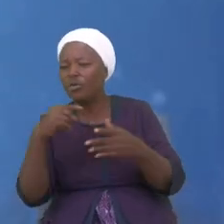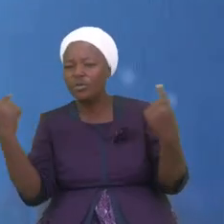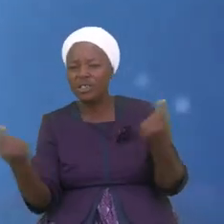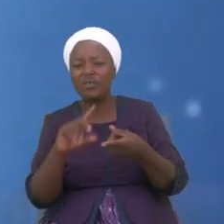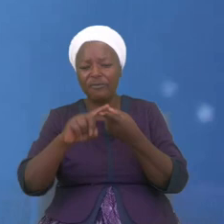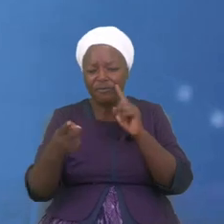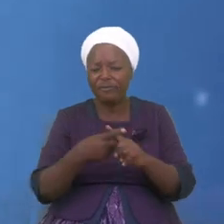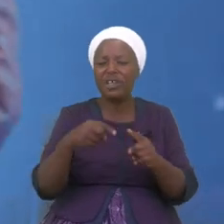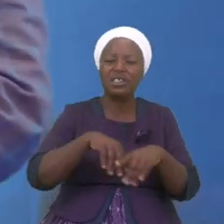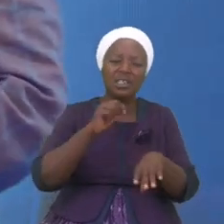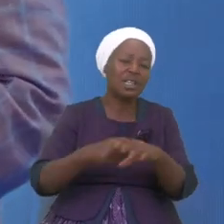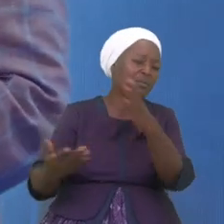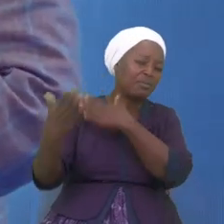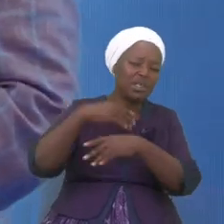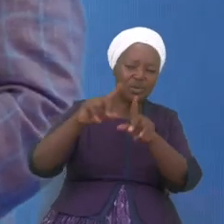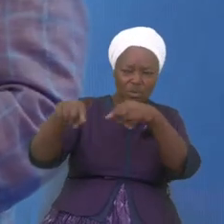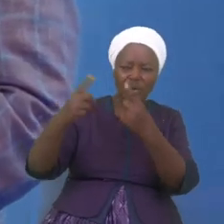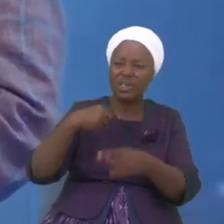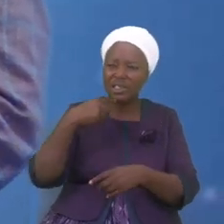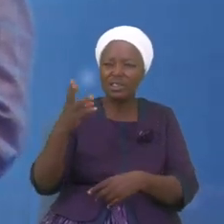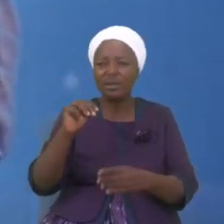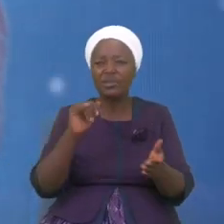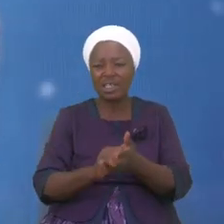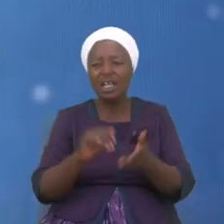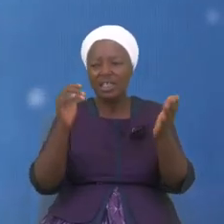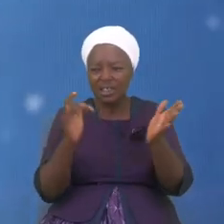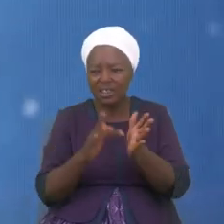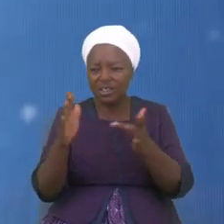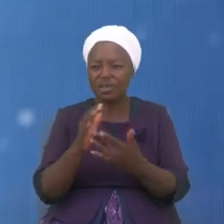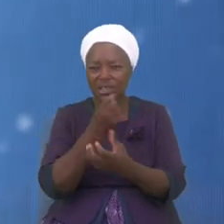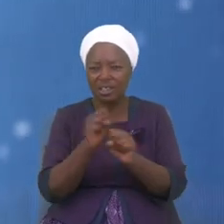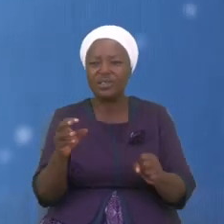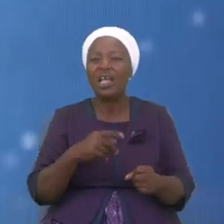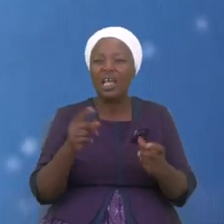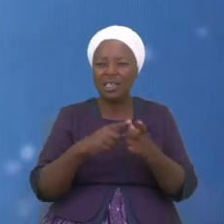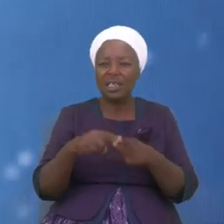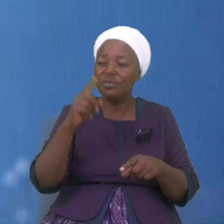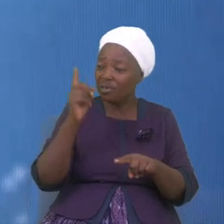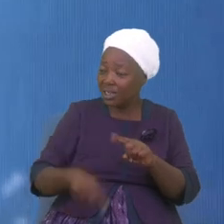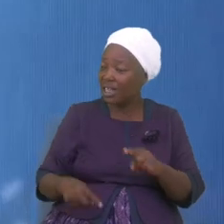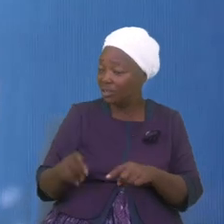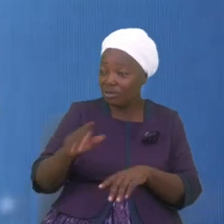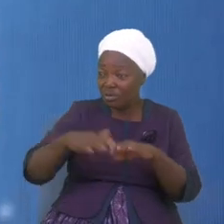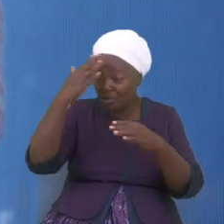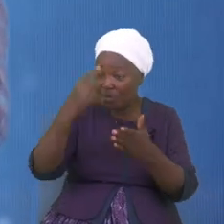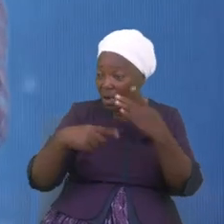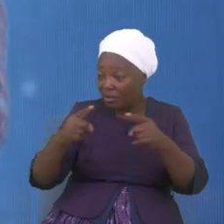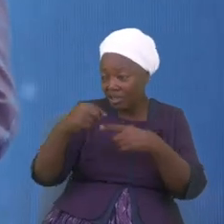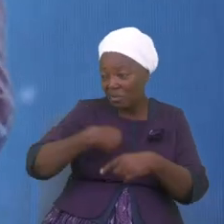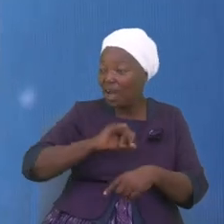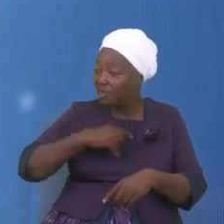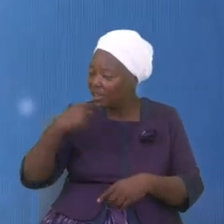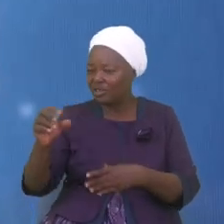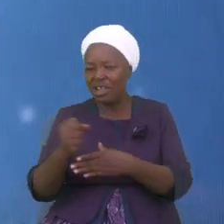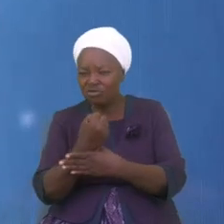of the same gang, you go and tell them, you cannot tell what has happened to me. I'm free. The condemnation is